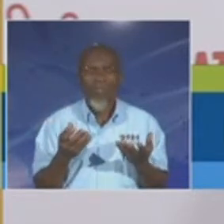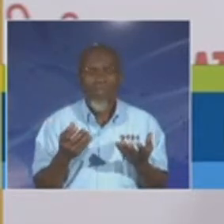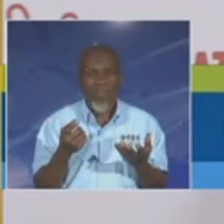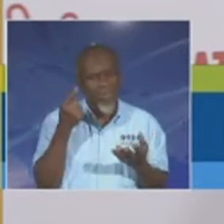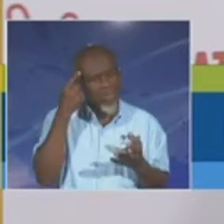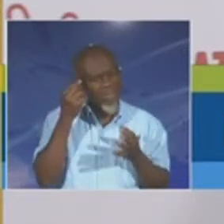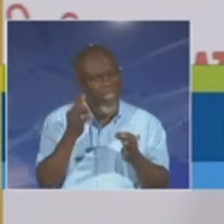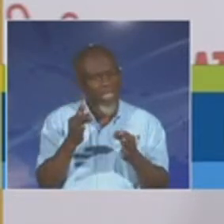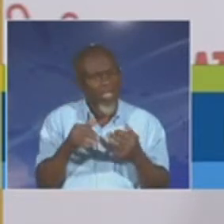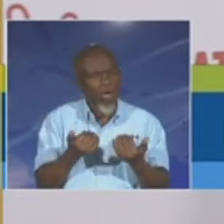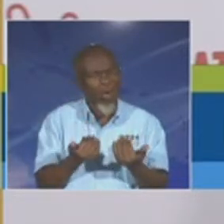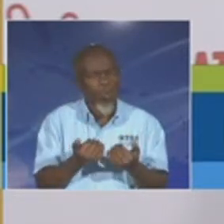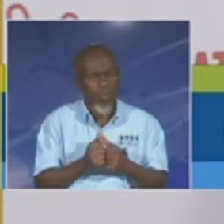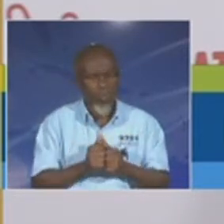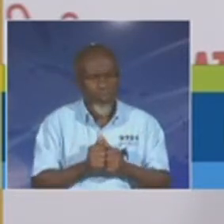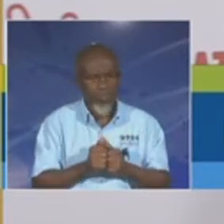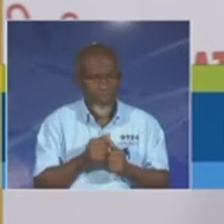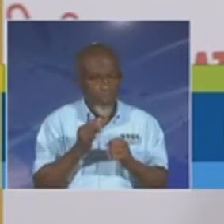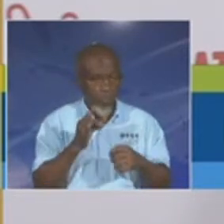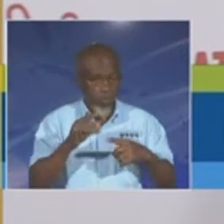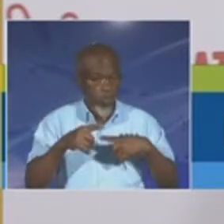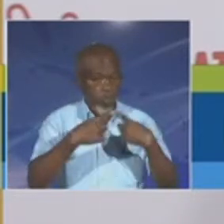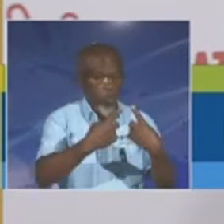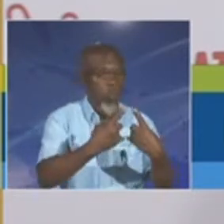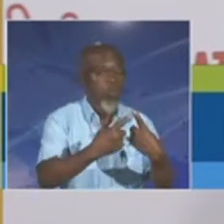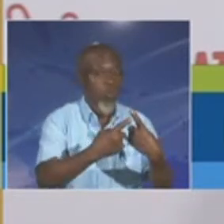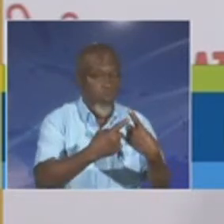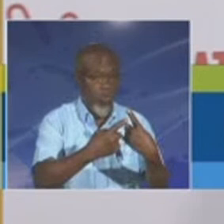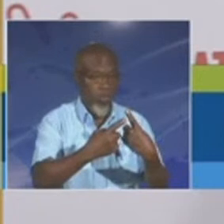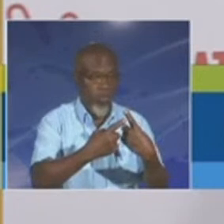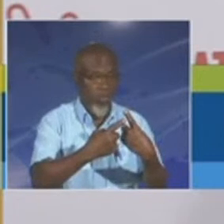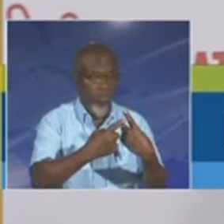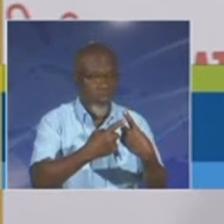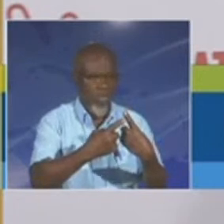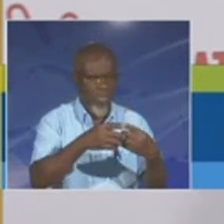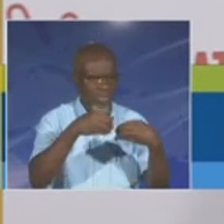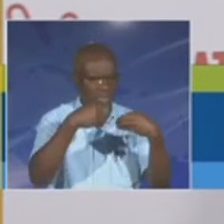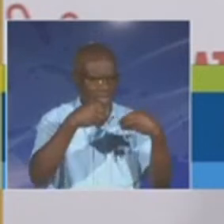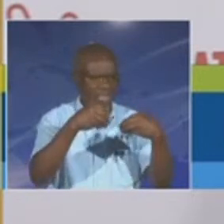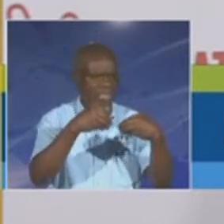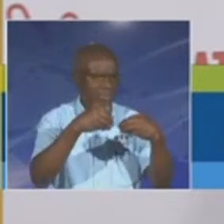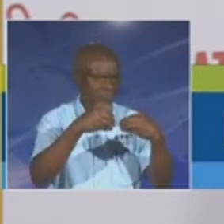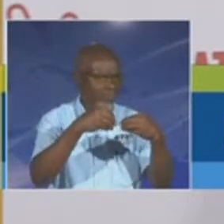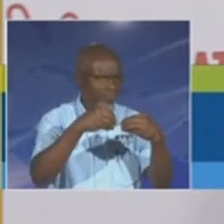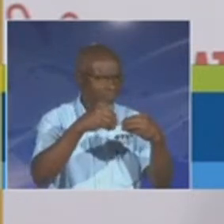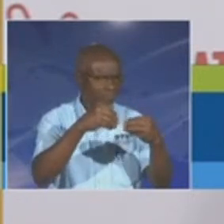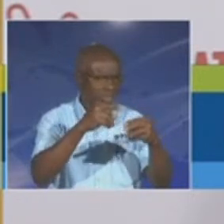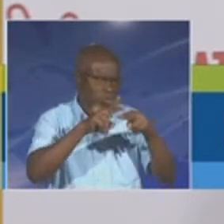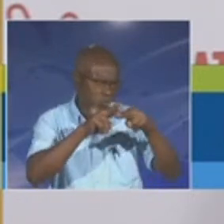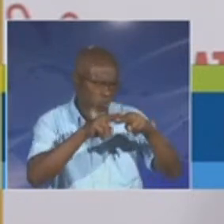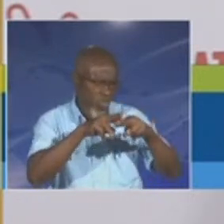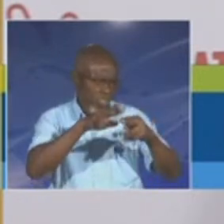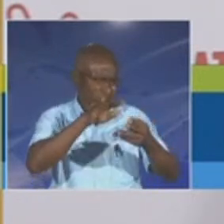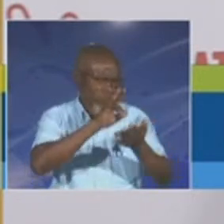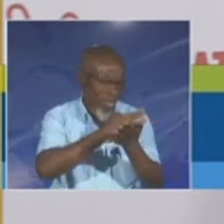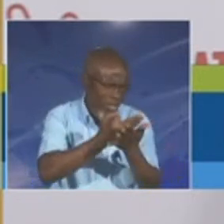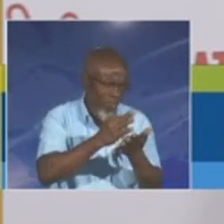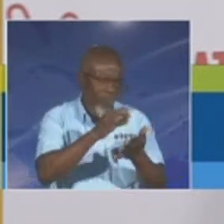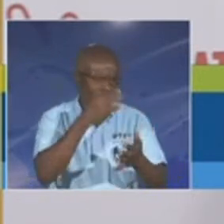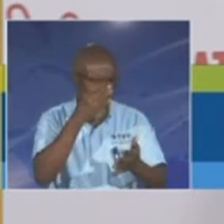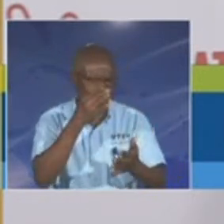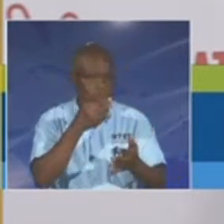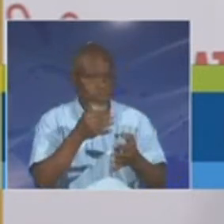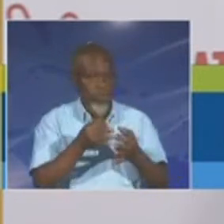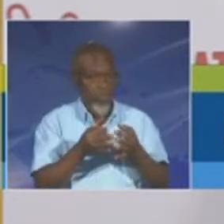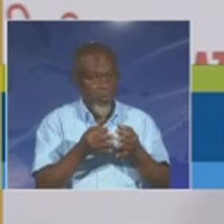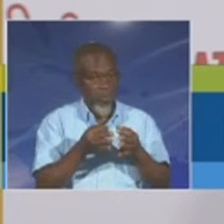those, establishments that sell the salty fried foods, what you may want to do is, if it is you can have, say,